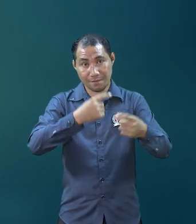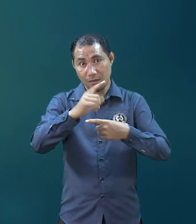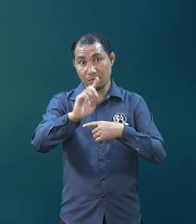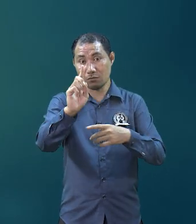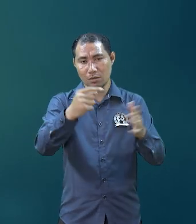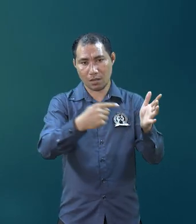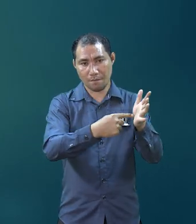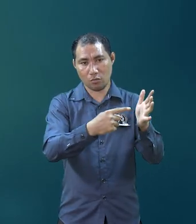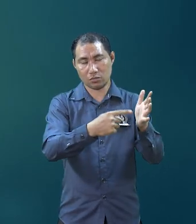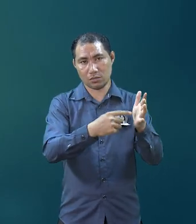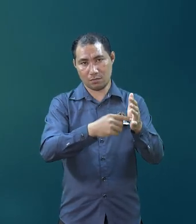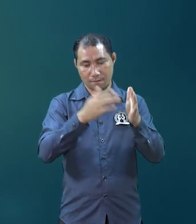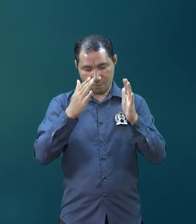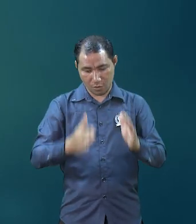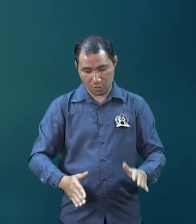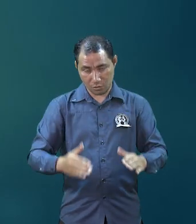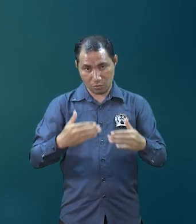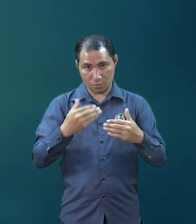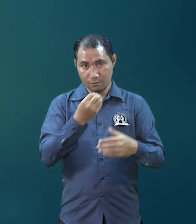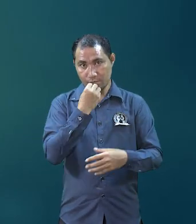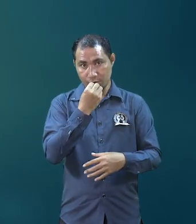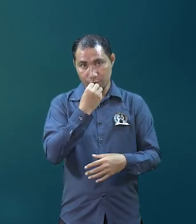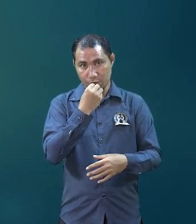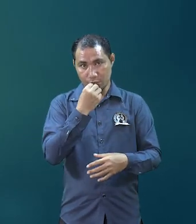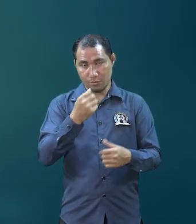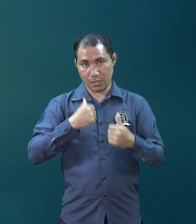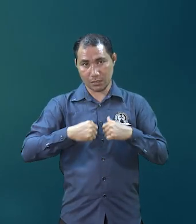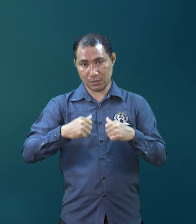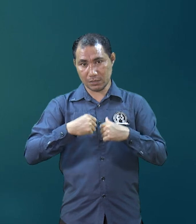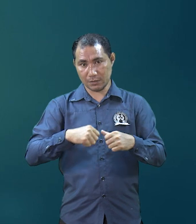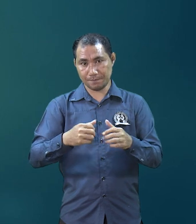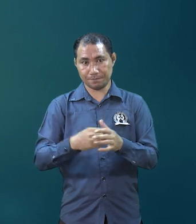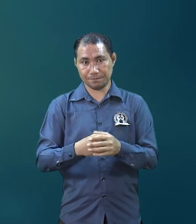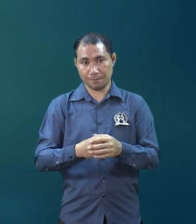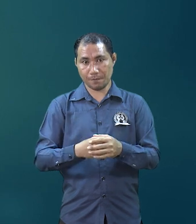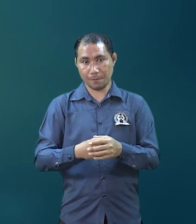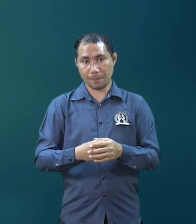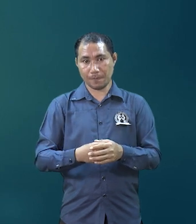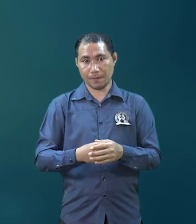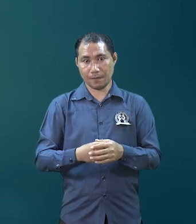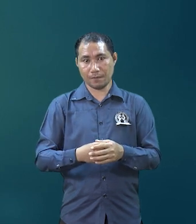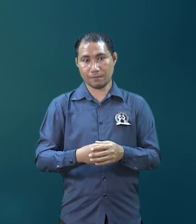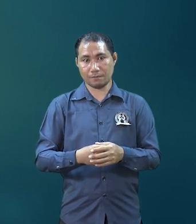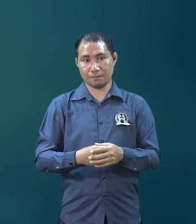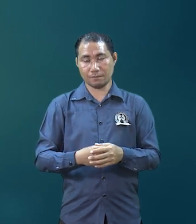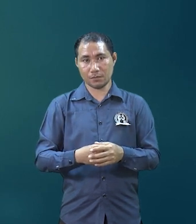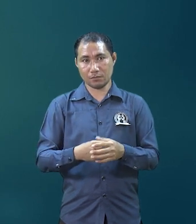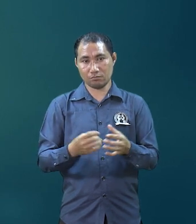identify the importance of personal food practices in producing safe food.